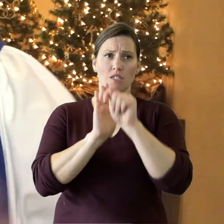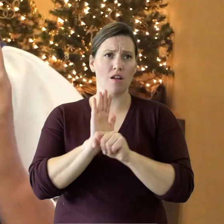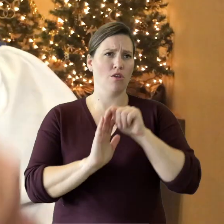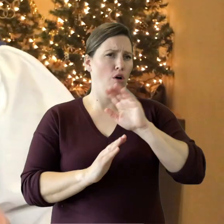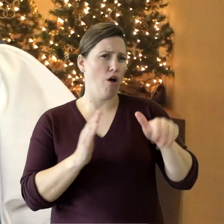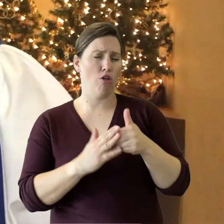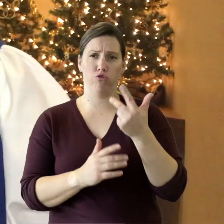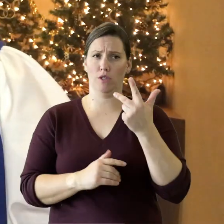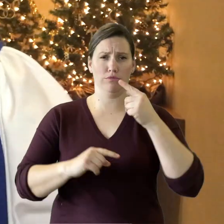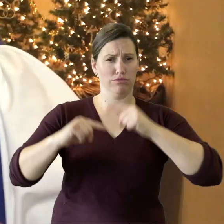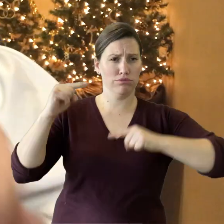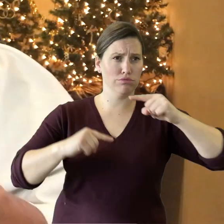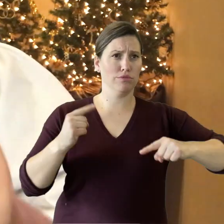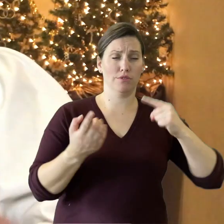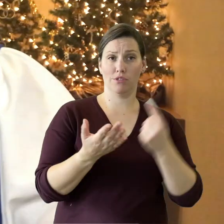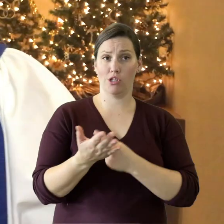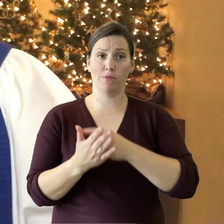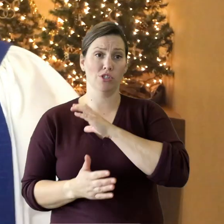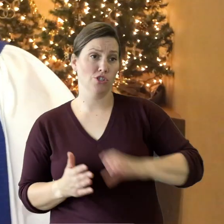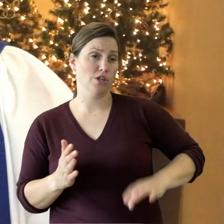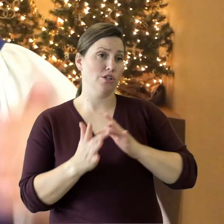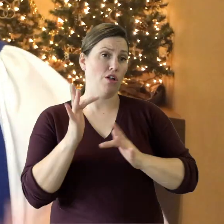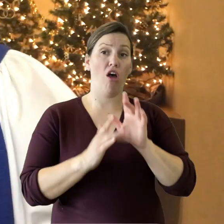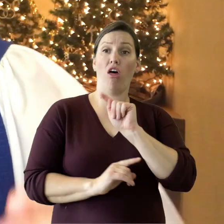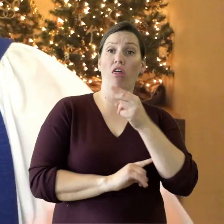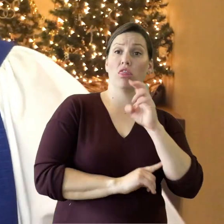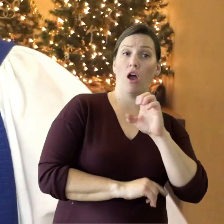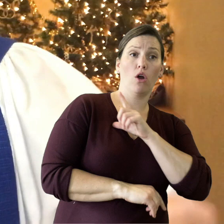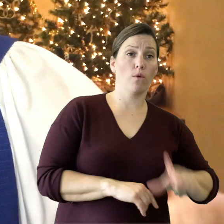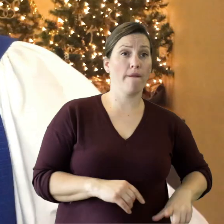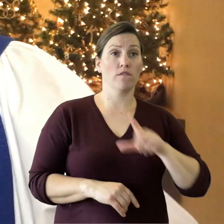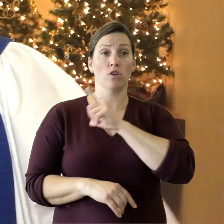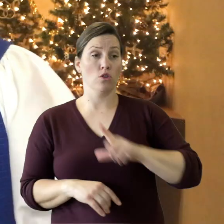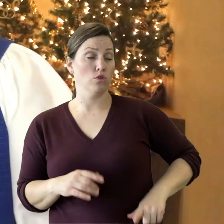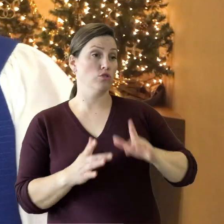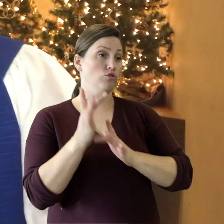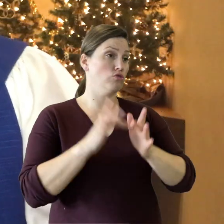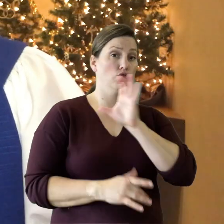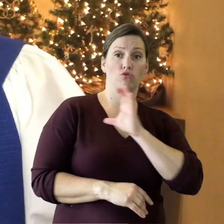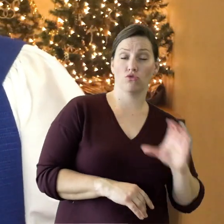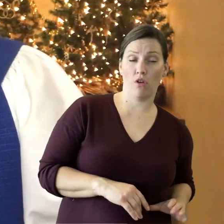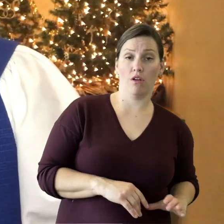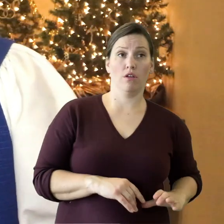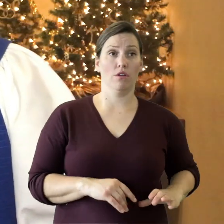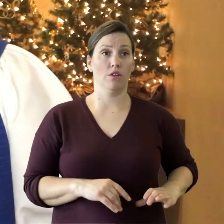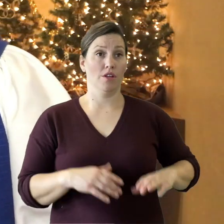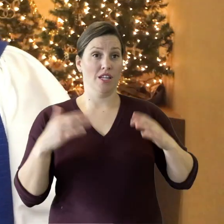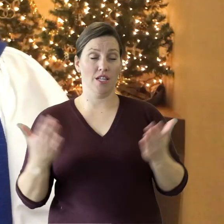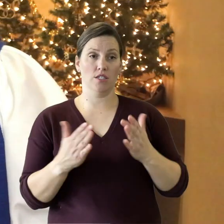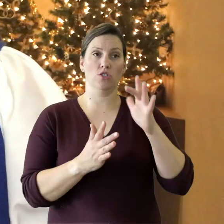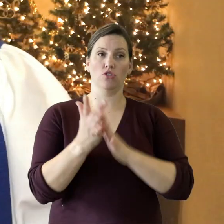Testament, all three words in various forms. Sometimes it's Christ Jesus the Lord, or Lord